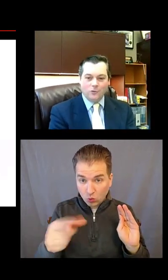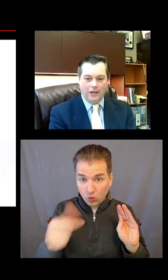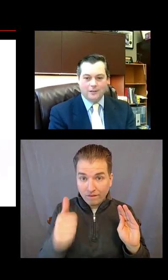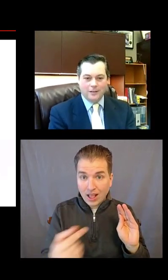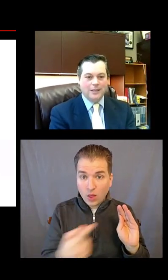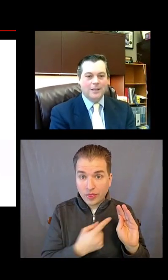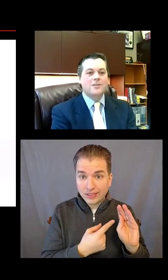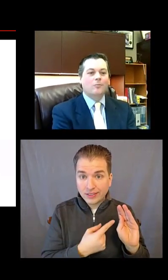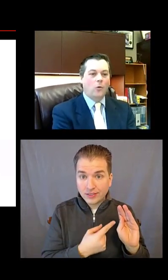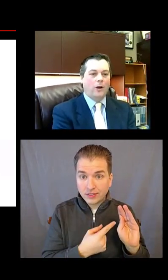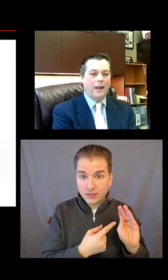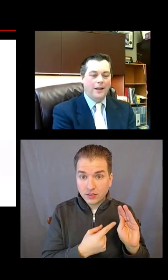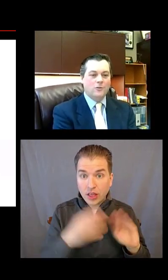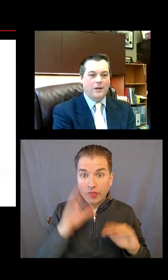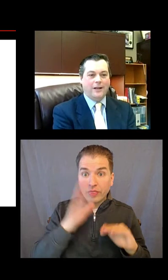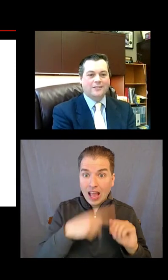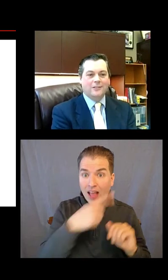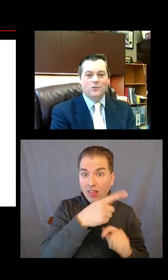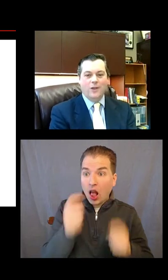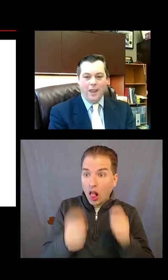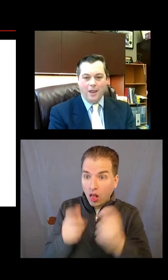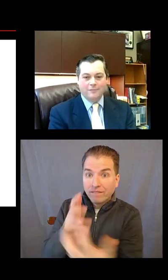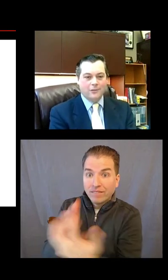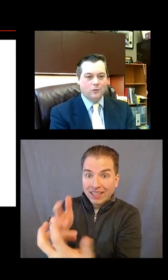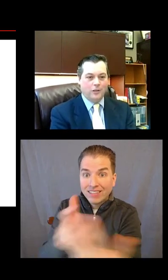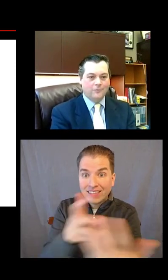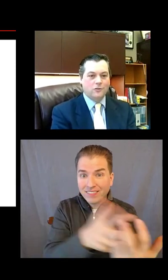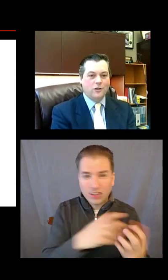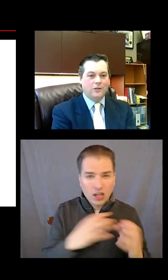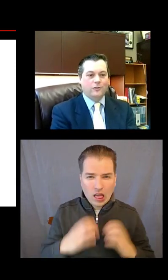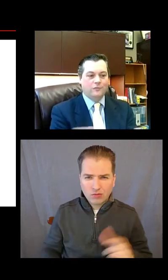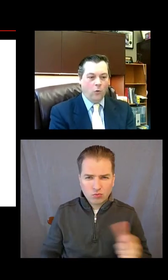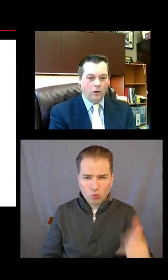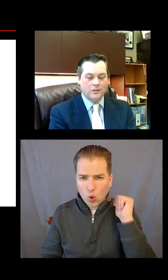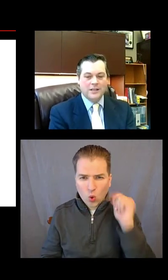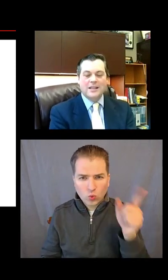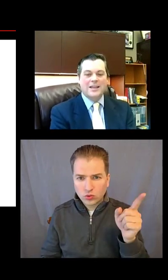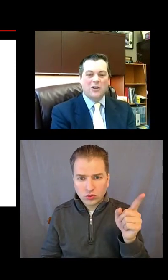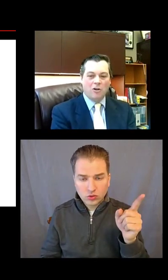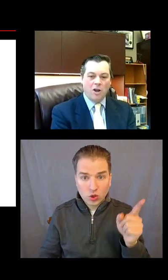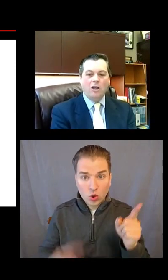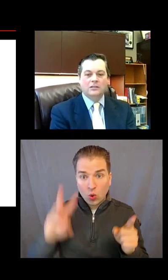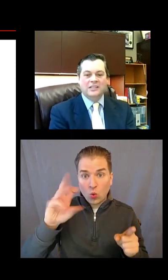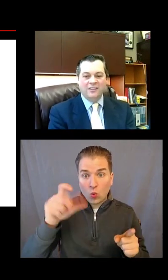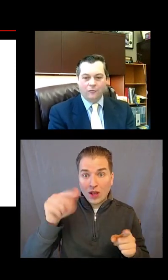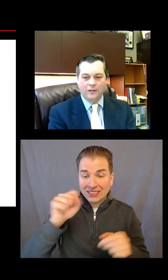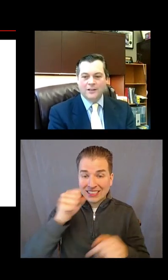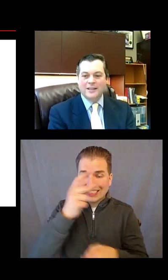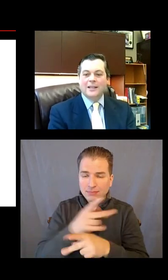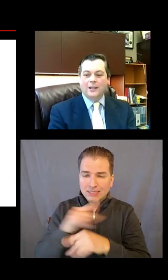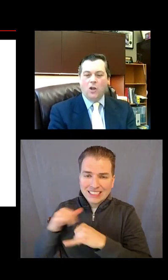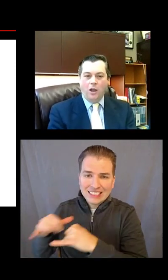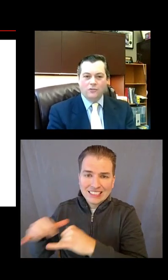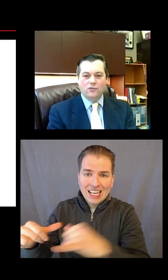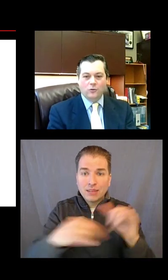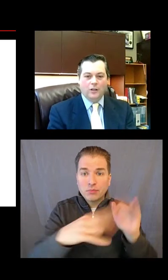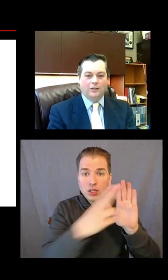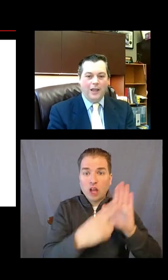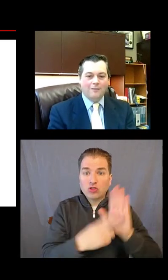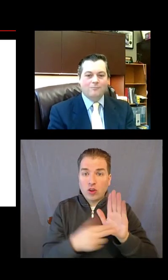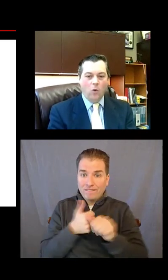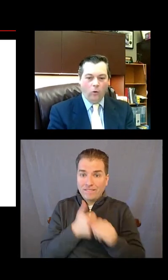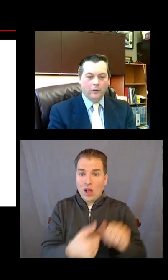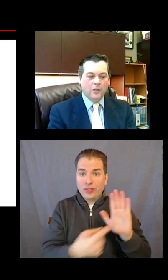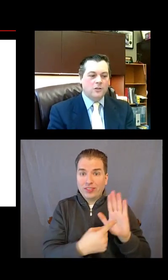of contracts. The more contracts that you have to try to enforce, if they're all different, it costs you